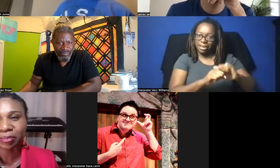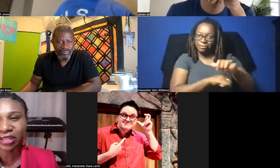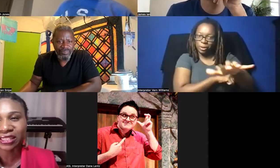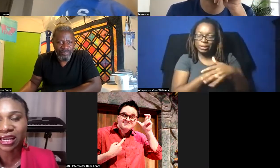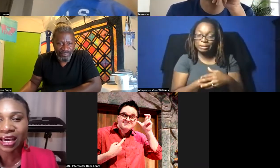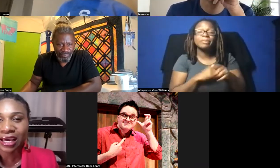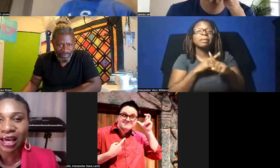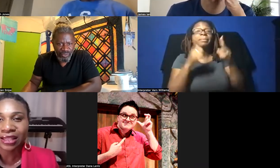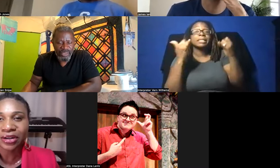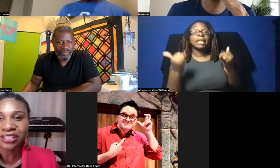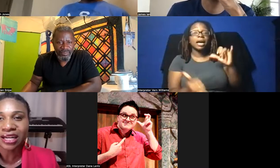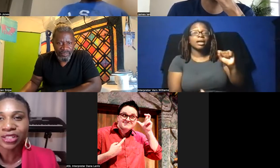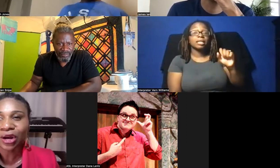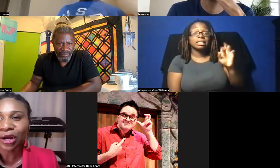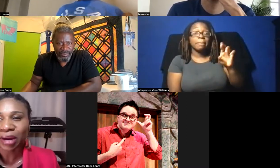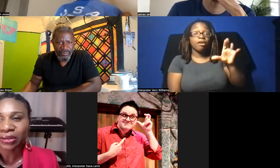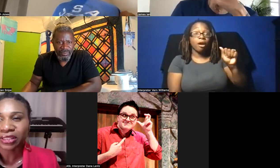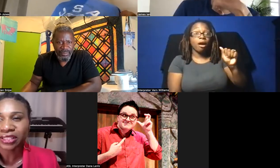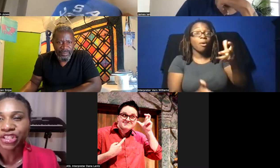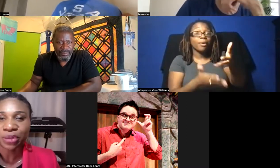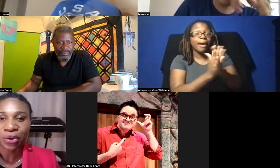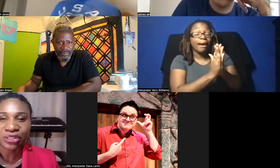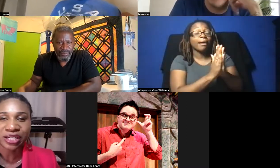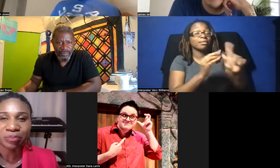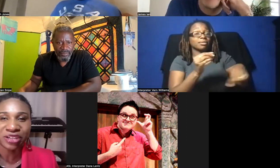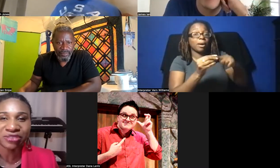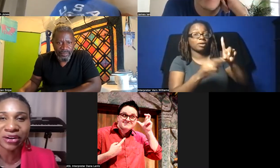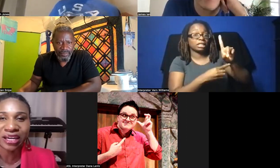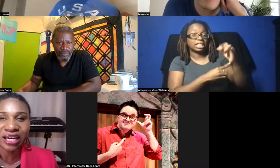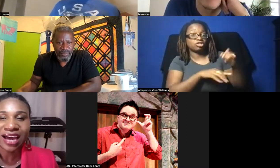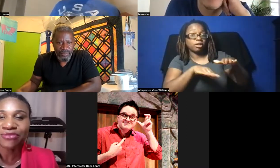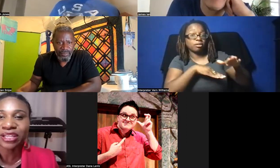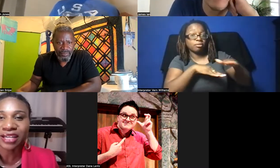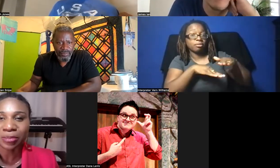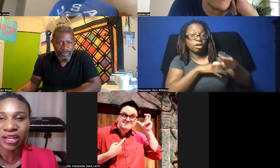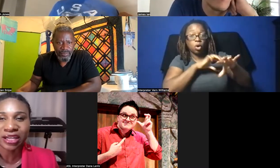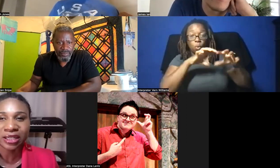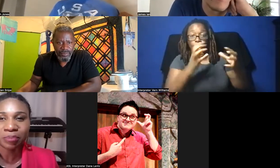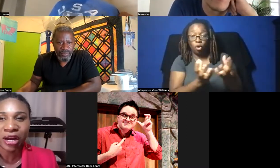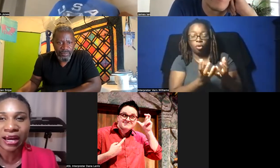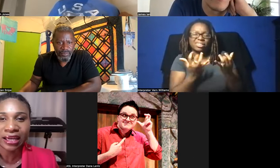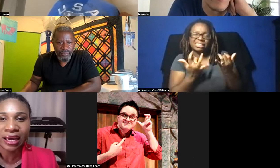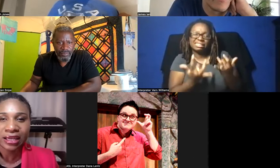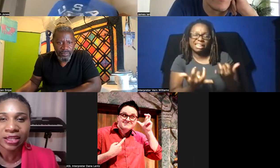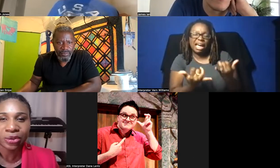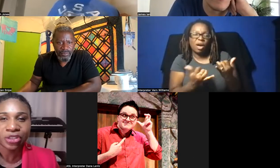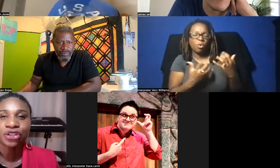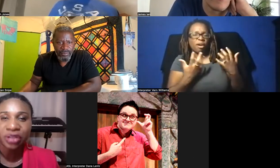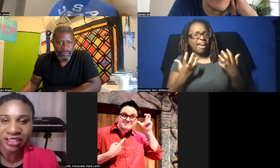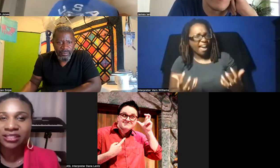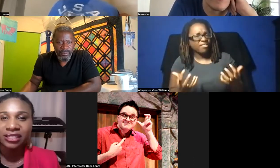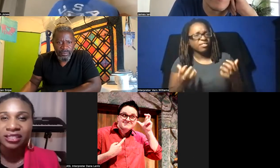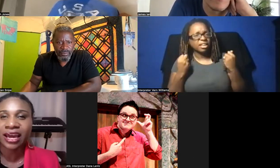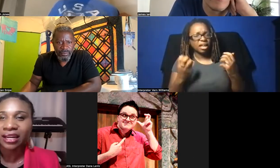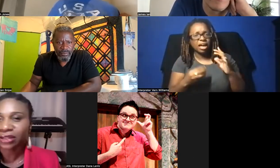Sabeerah, because there is a lot of talk about the DJ world and it being very heavily dominated by, the